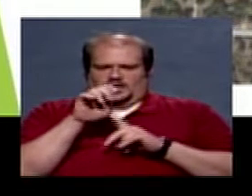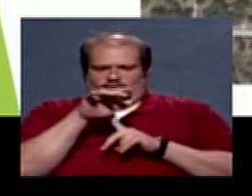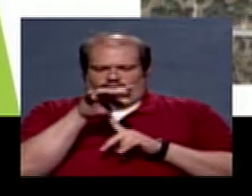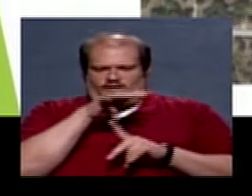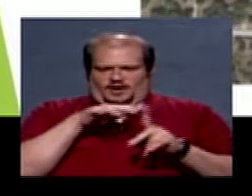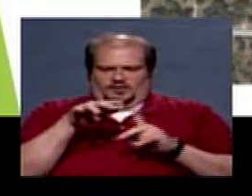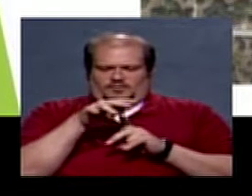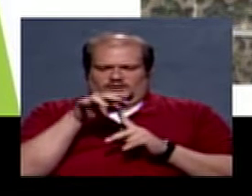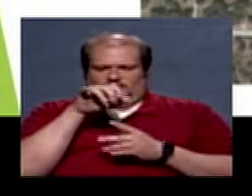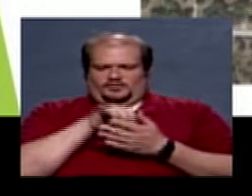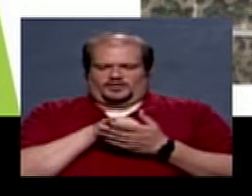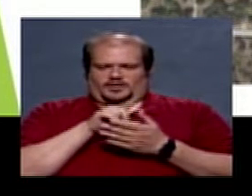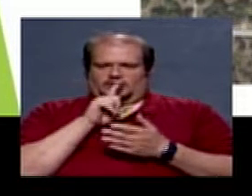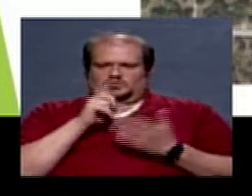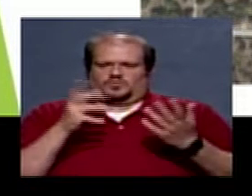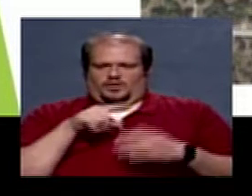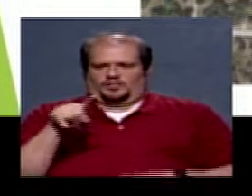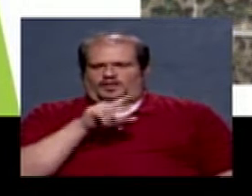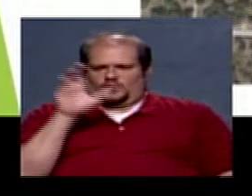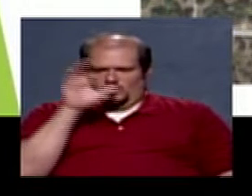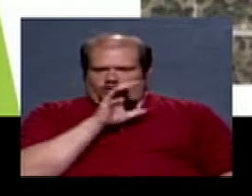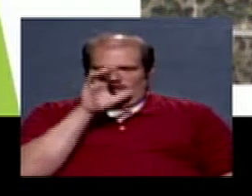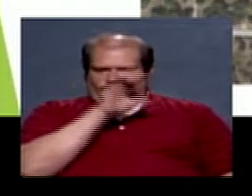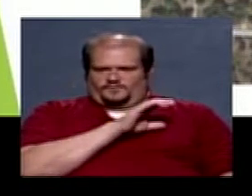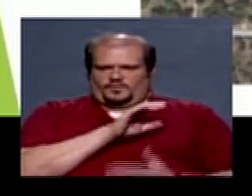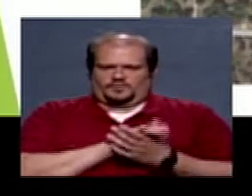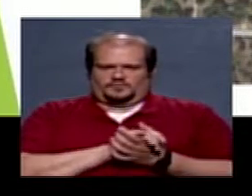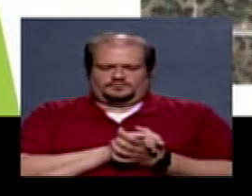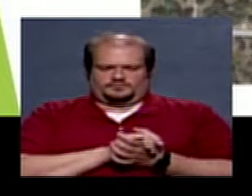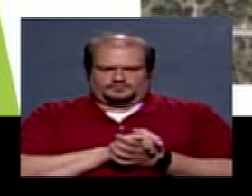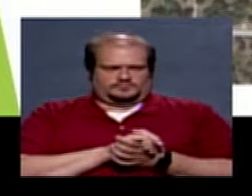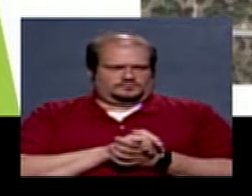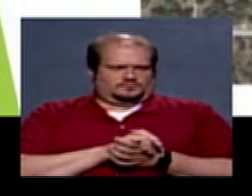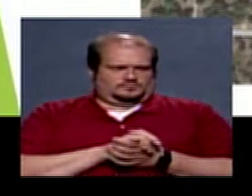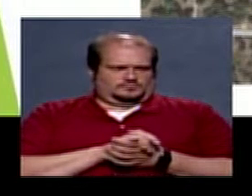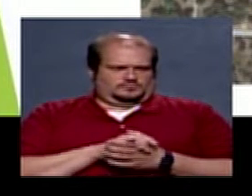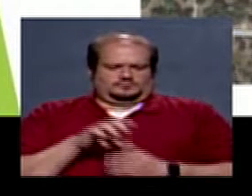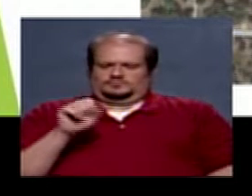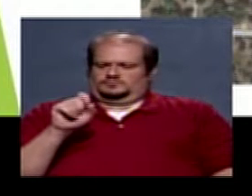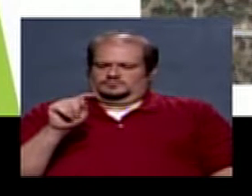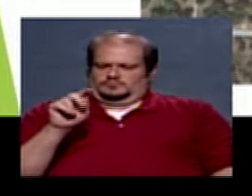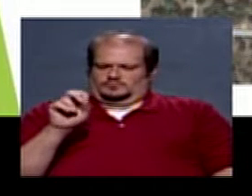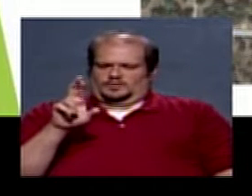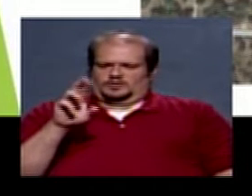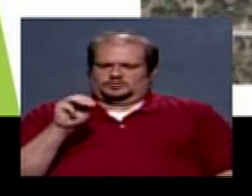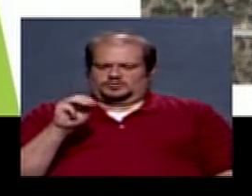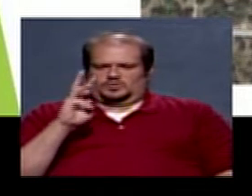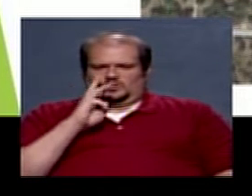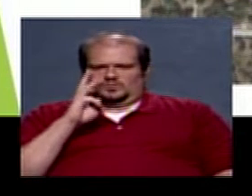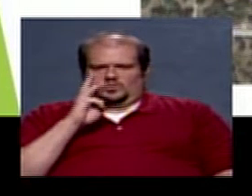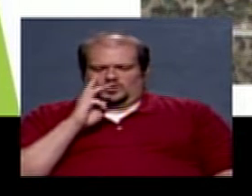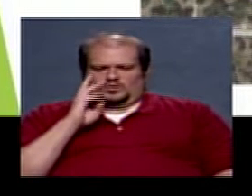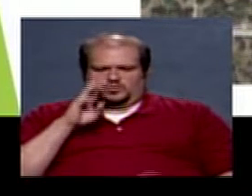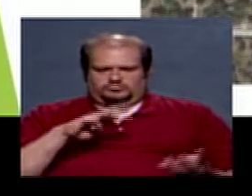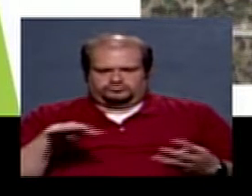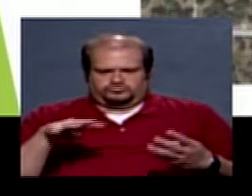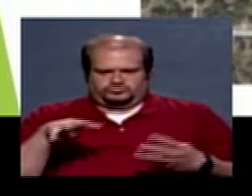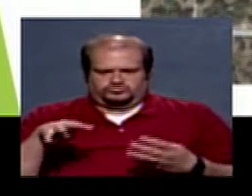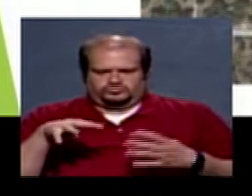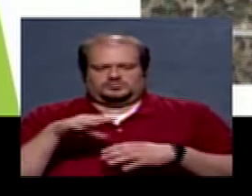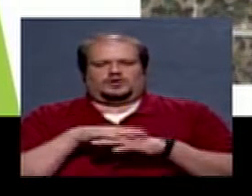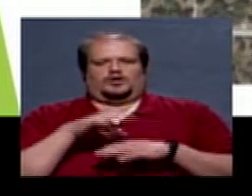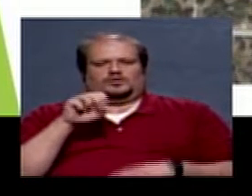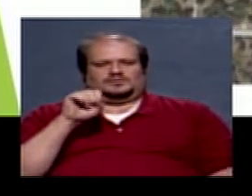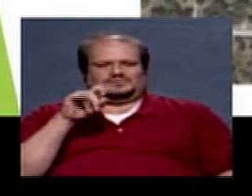environment, which is what they were looking for. You know, stormwater detention and everything would be managed on site.